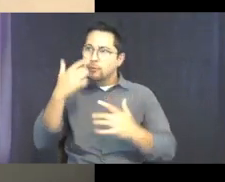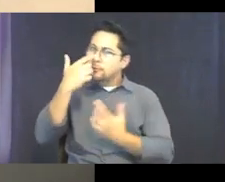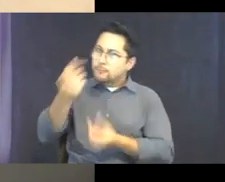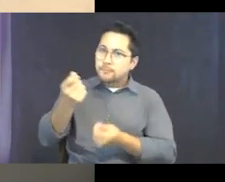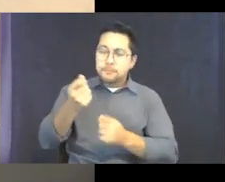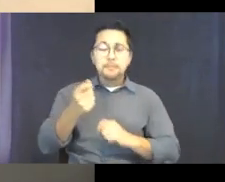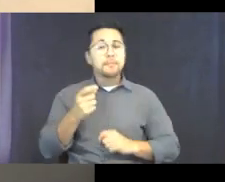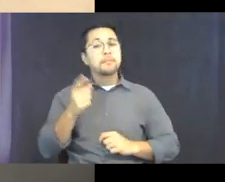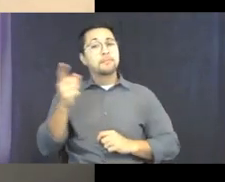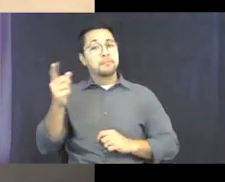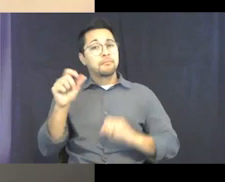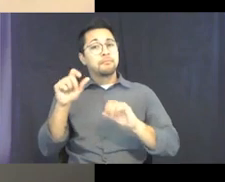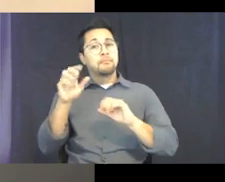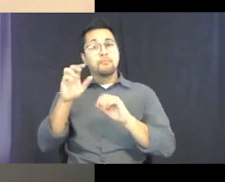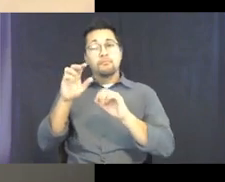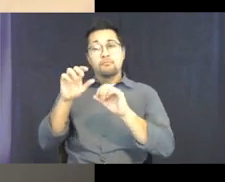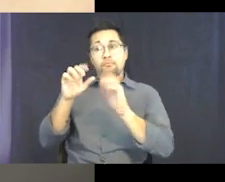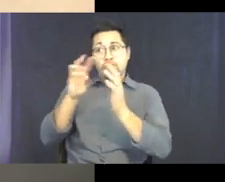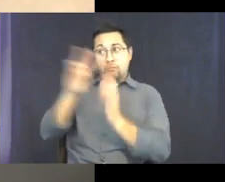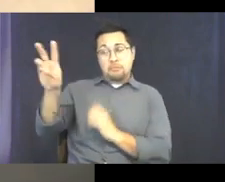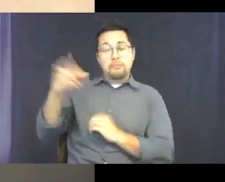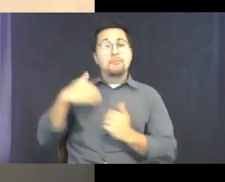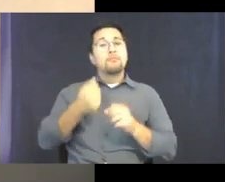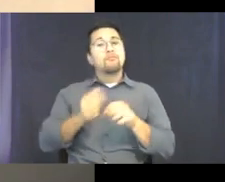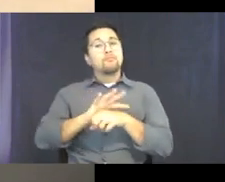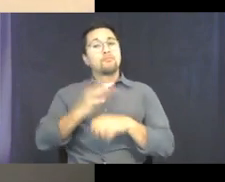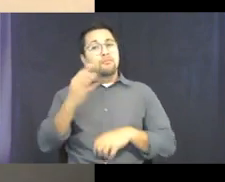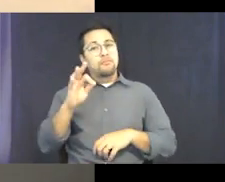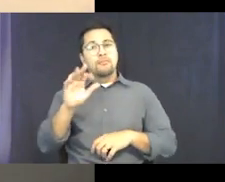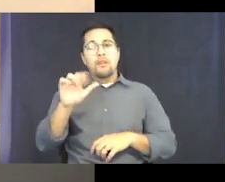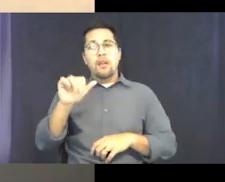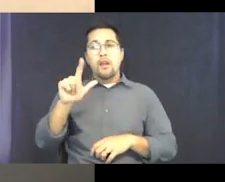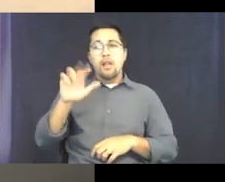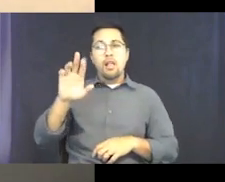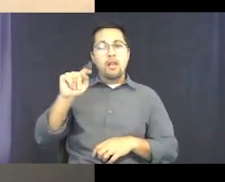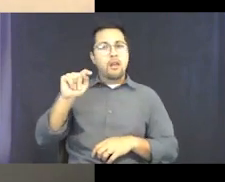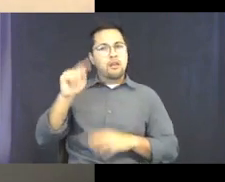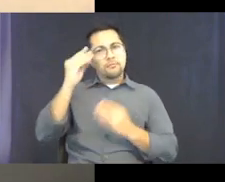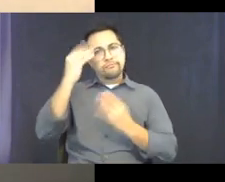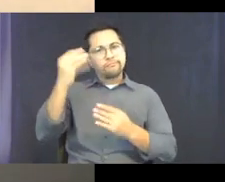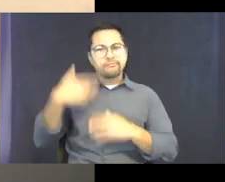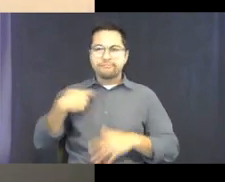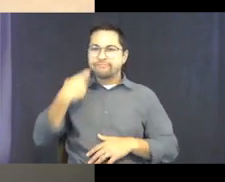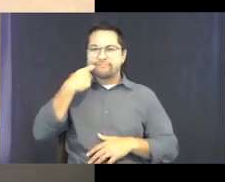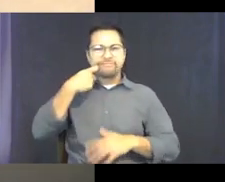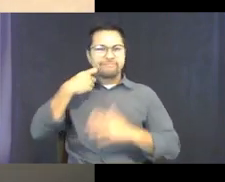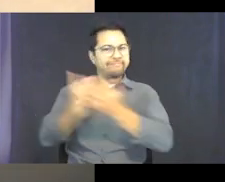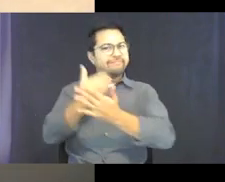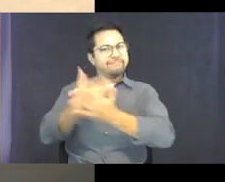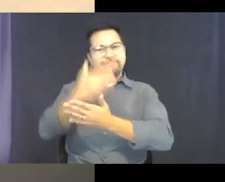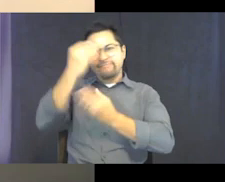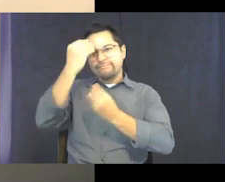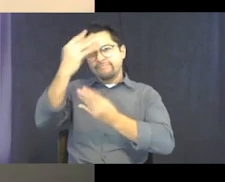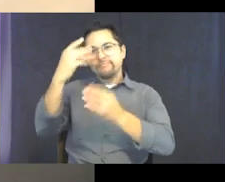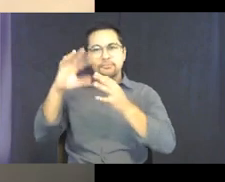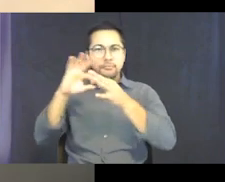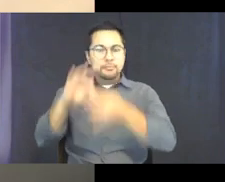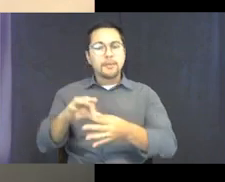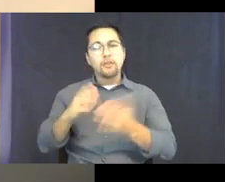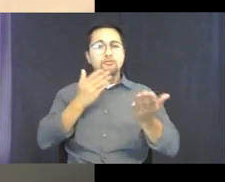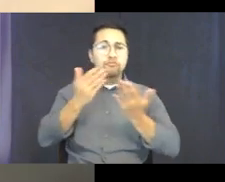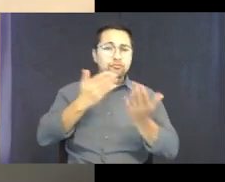The agency's public website features a COVID-19 alerts page that has the most current updated information regarding services